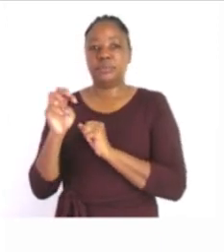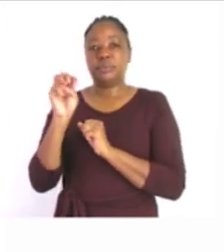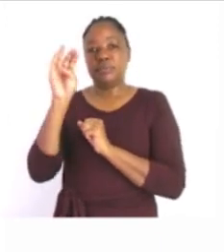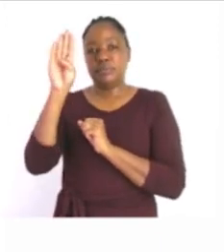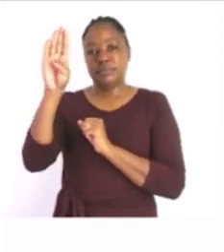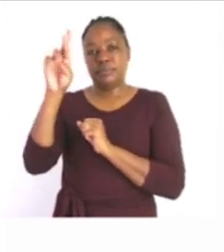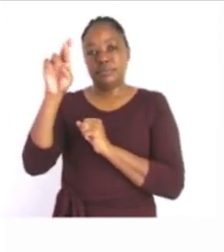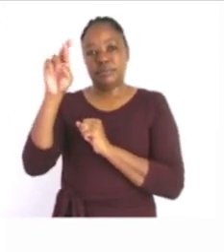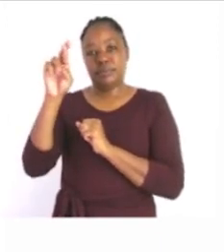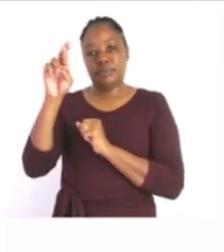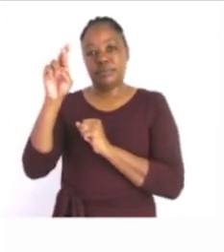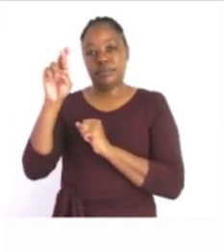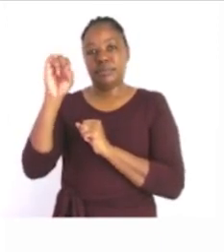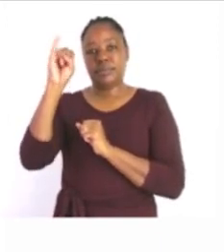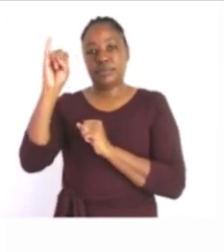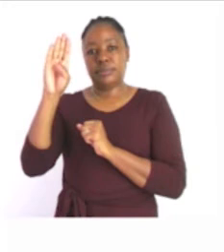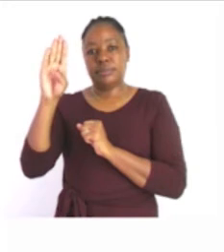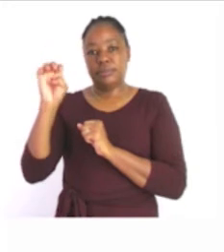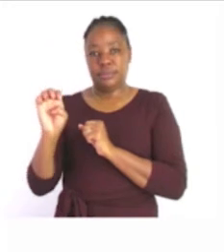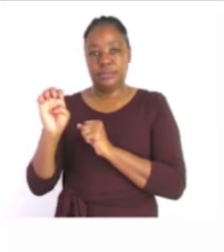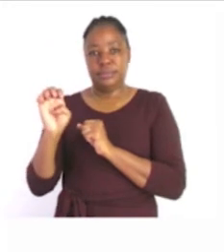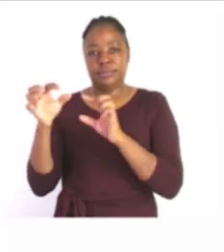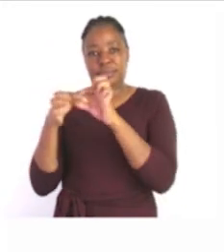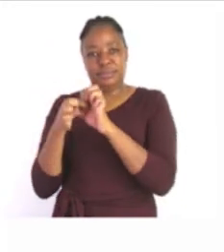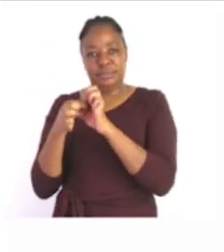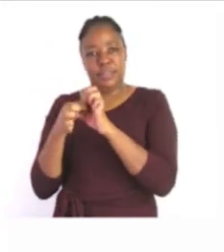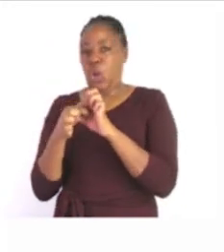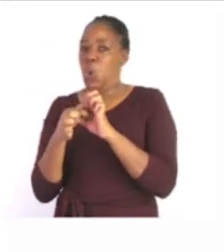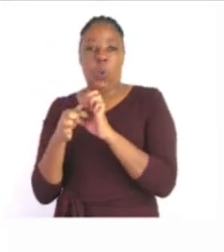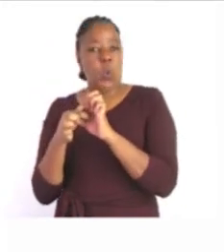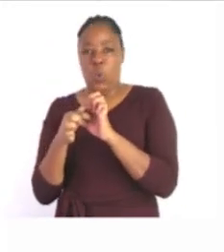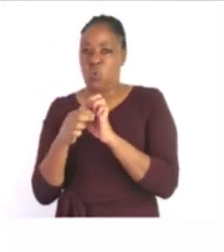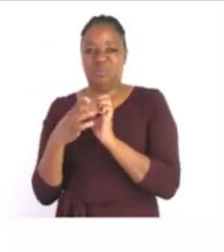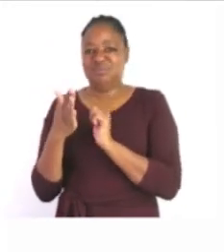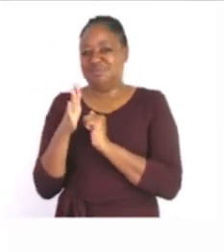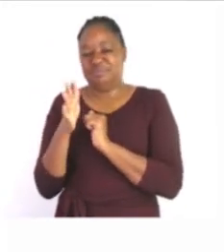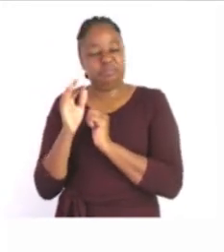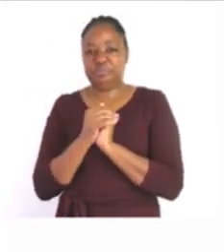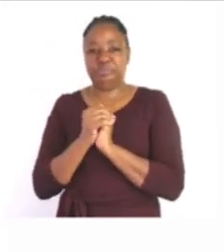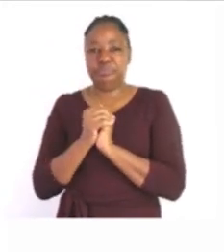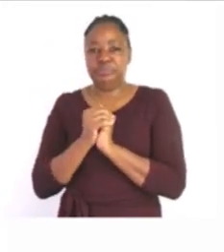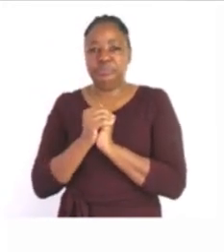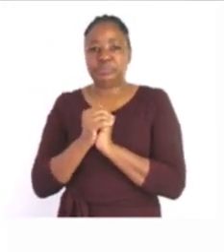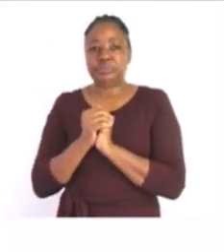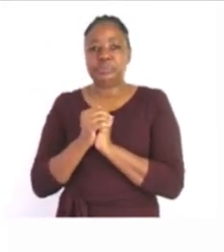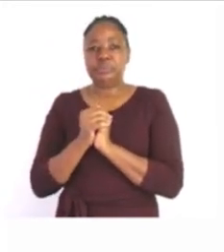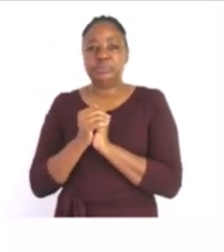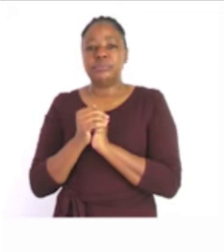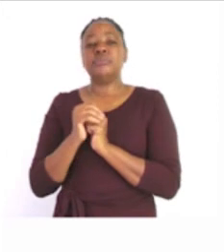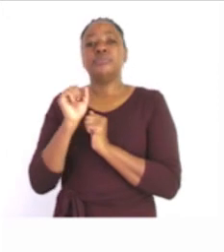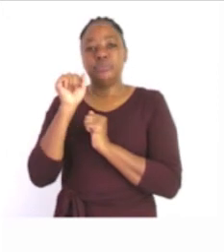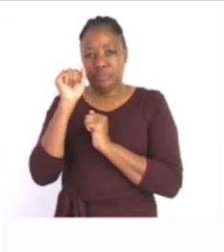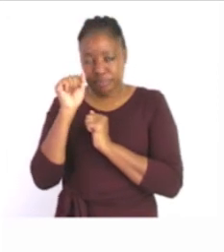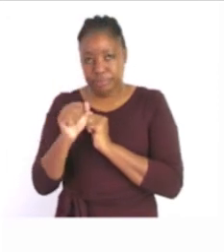bribe. That is a real word, but I don't think that is the correct one. Now you see why you have to